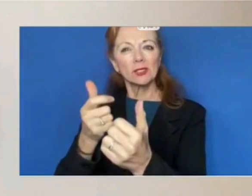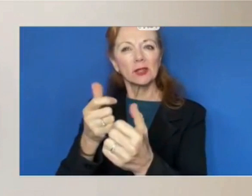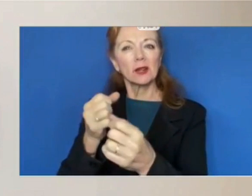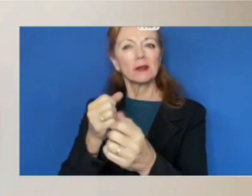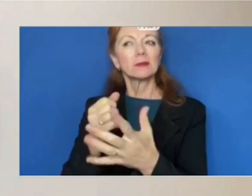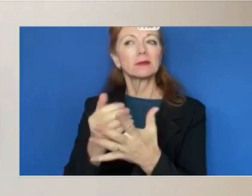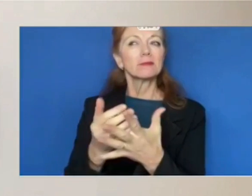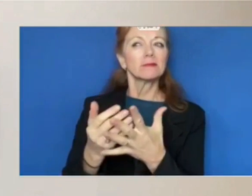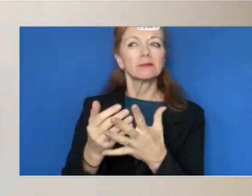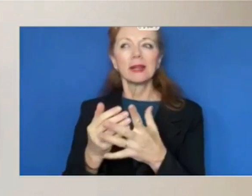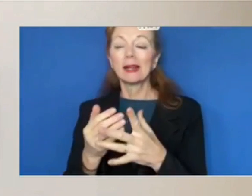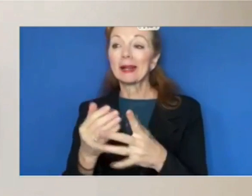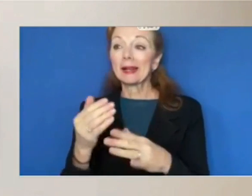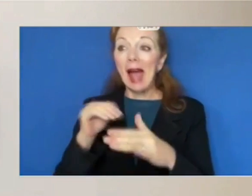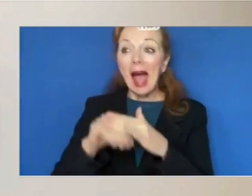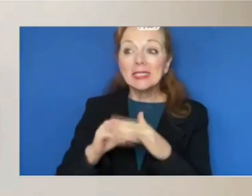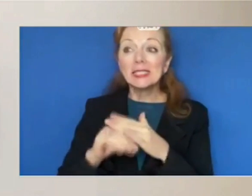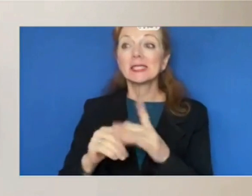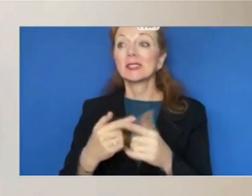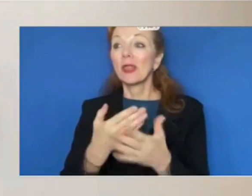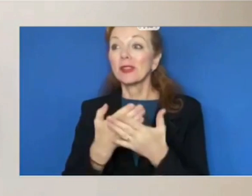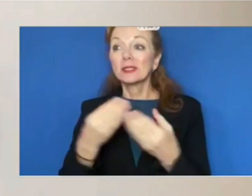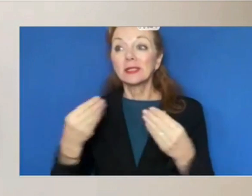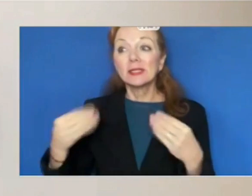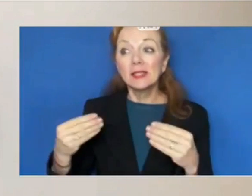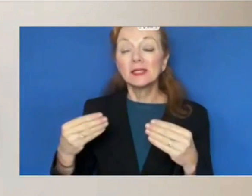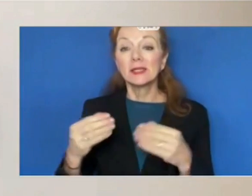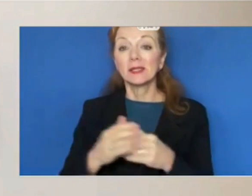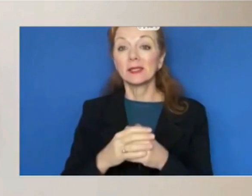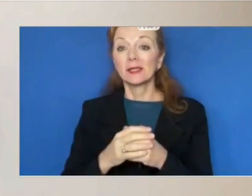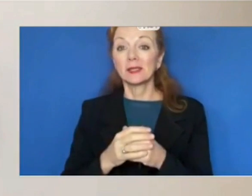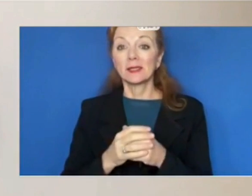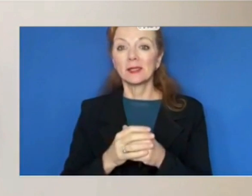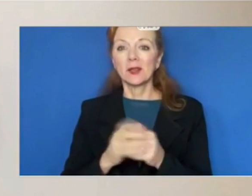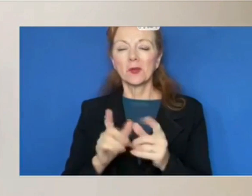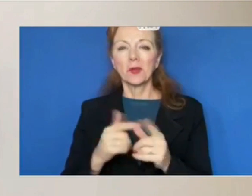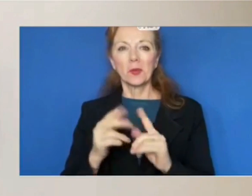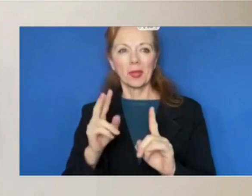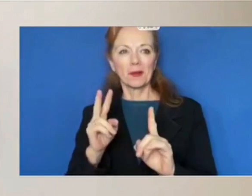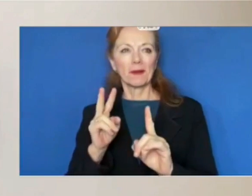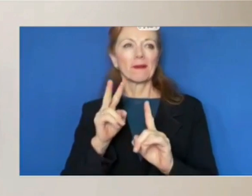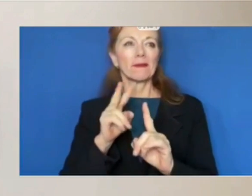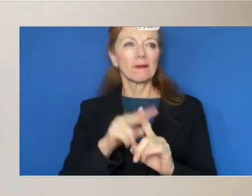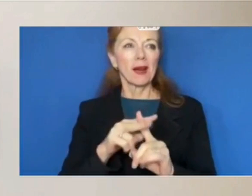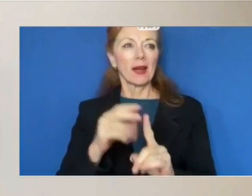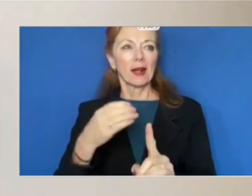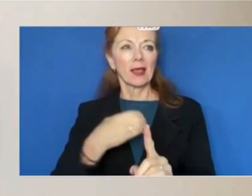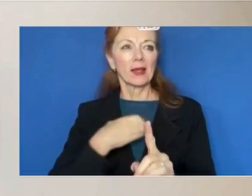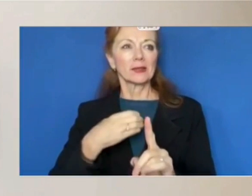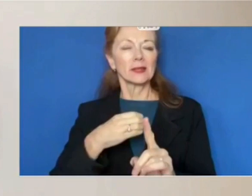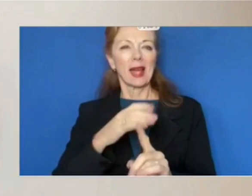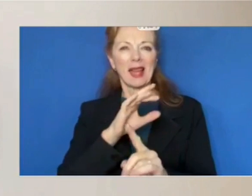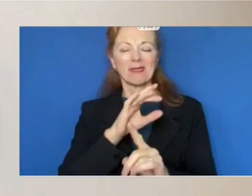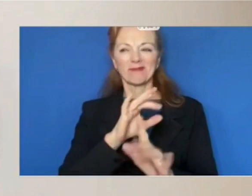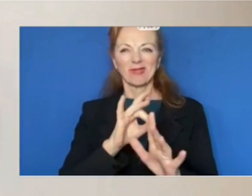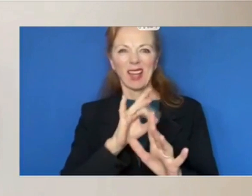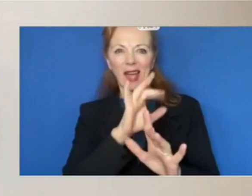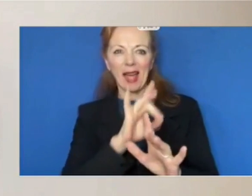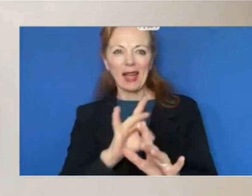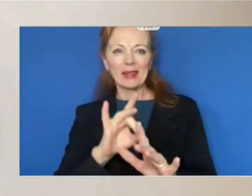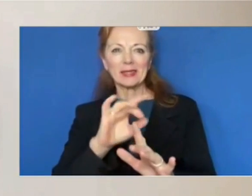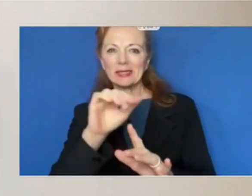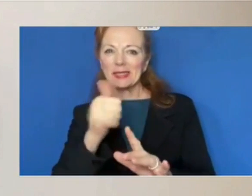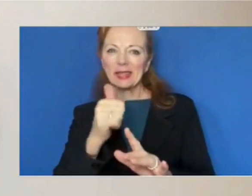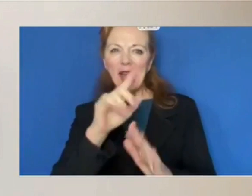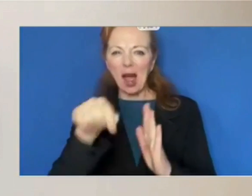and get in and out. I mean, everybody has had that complaint where they go into a dealership and you can spend 8 to 10 hours in the dealership to complete